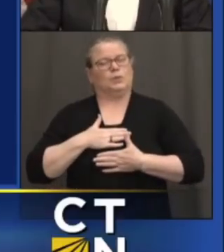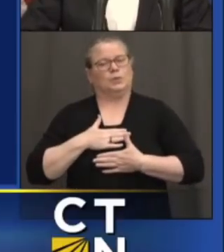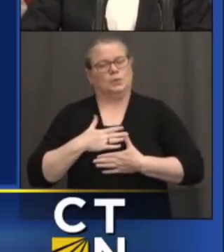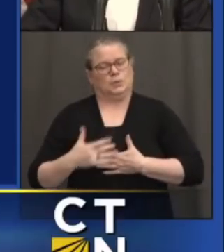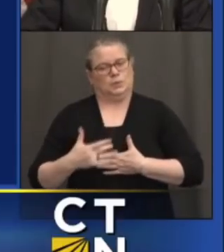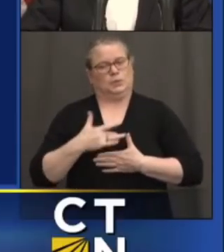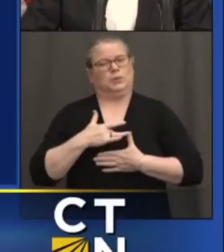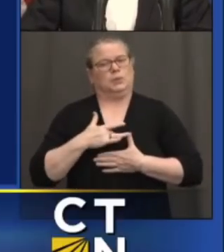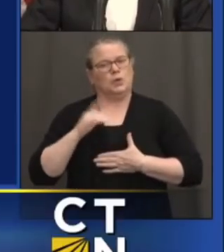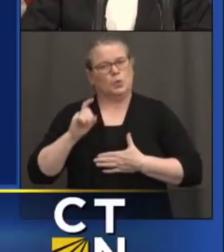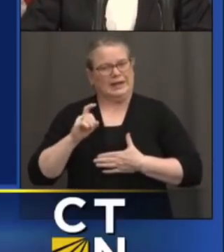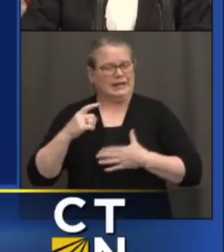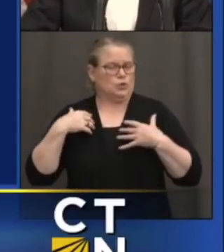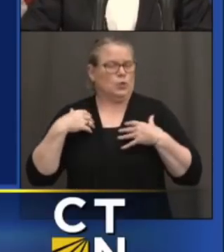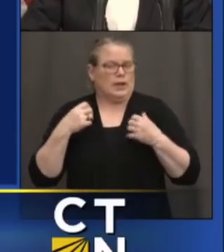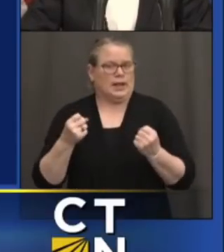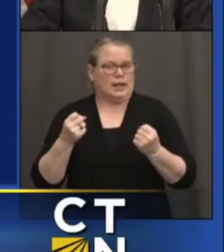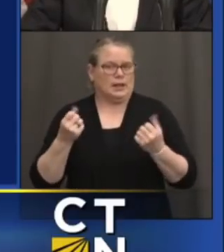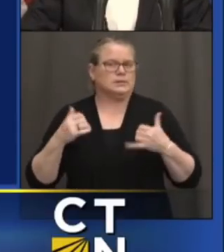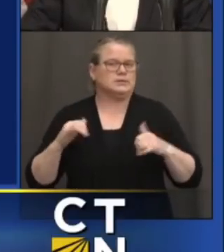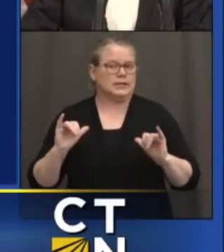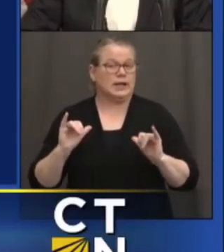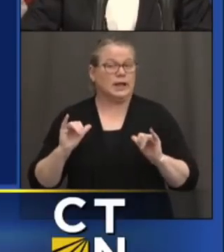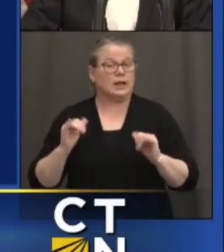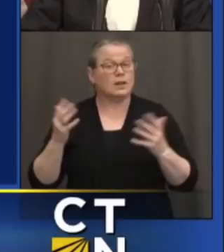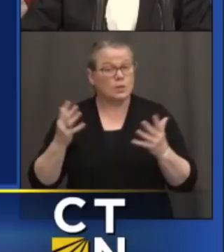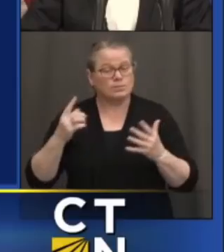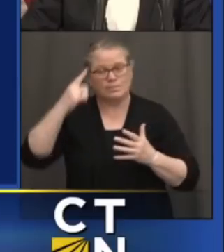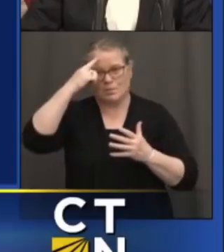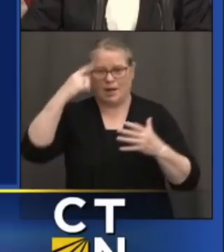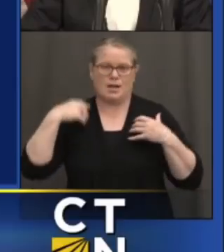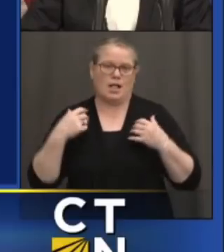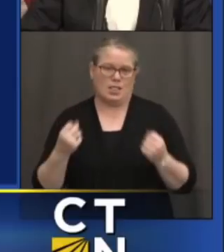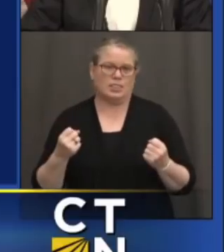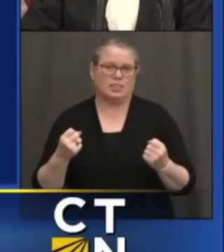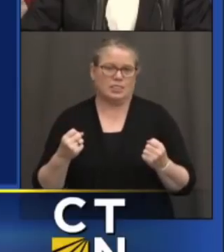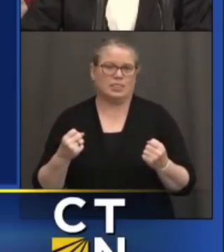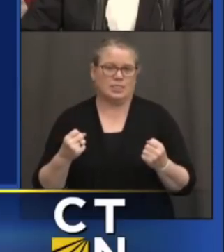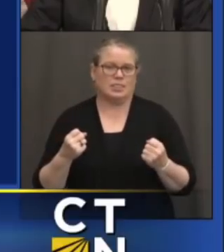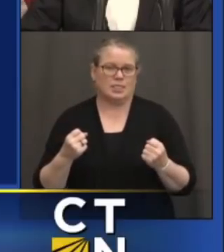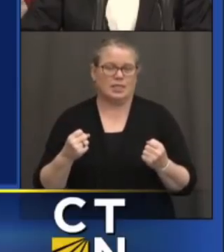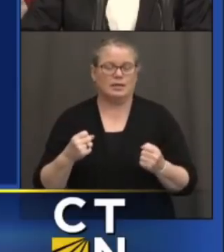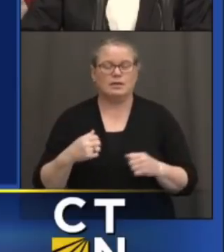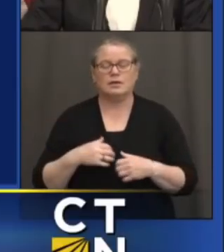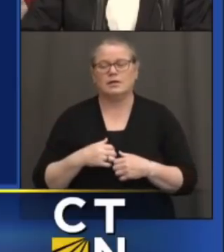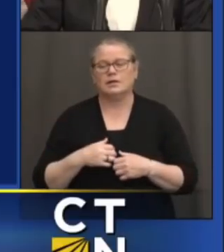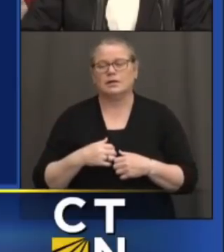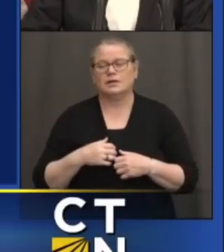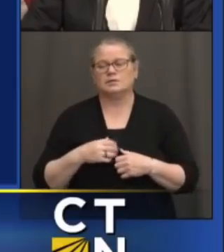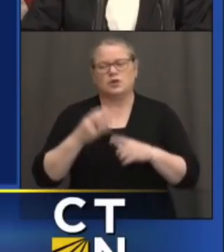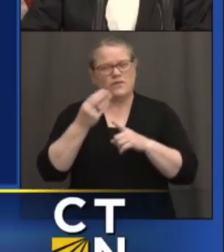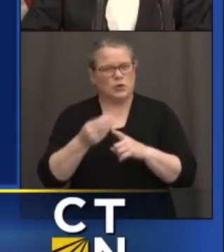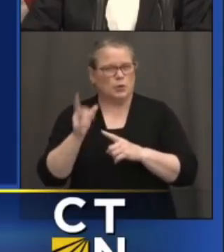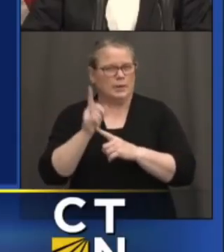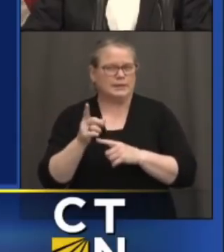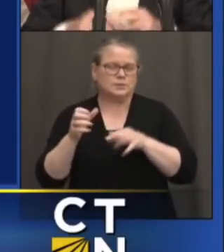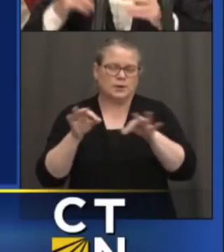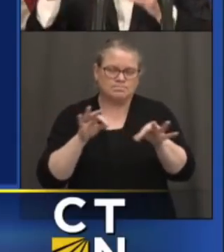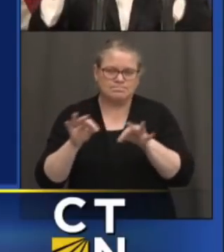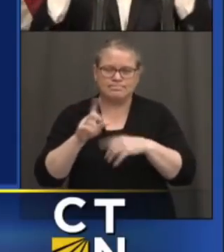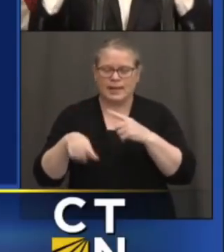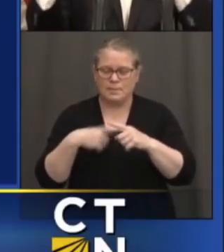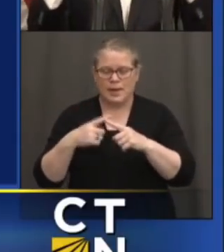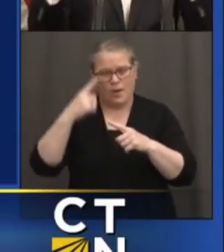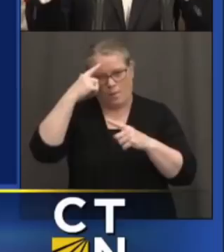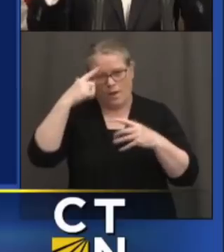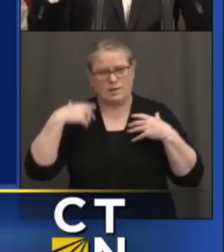related to mental health. And here I'd just like to take a few minutes because there we still do have some work to do.